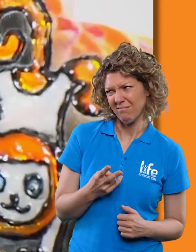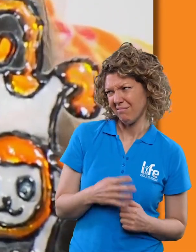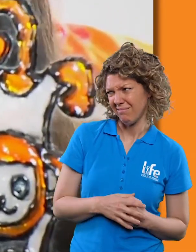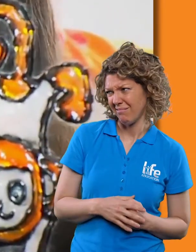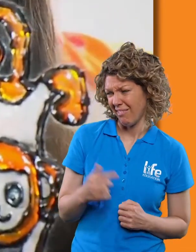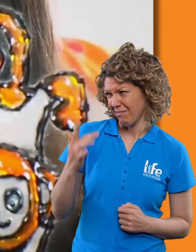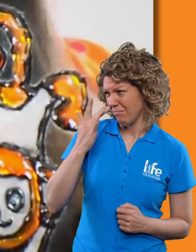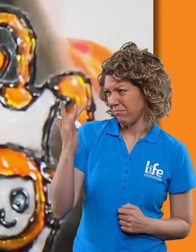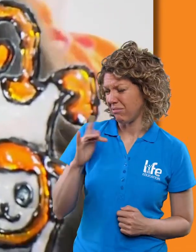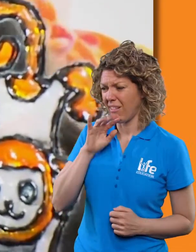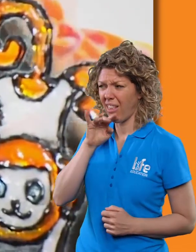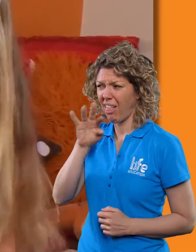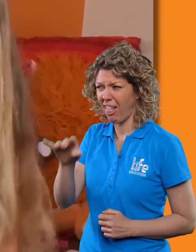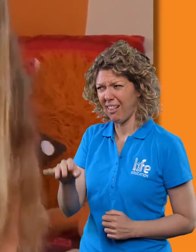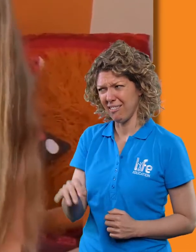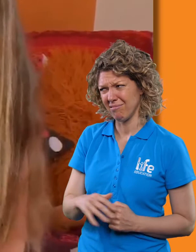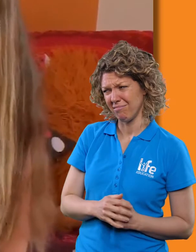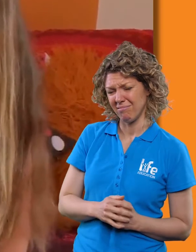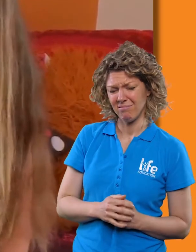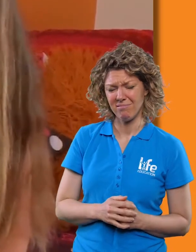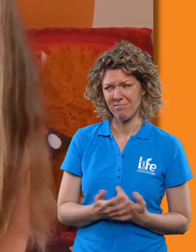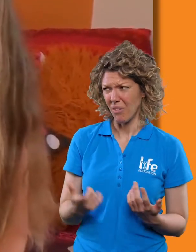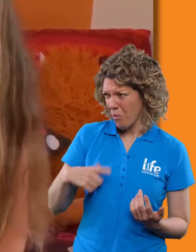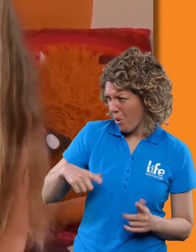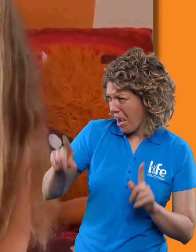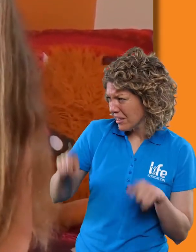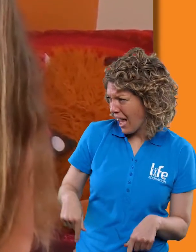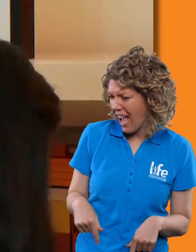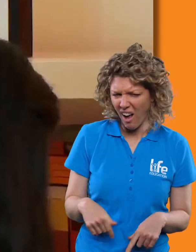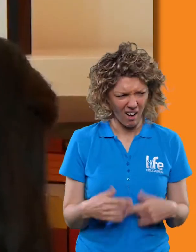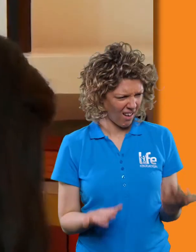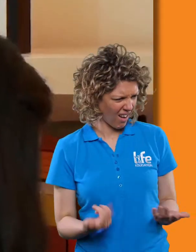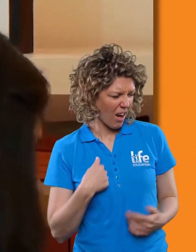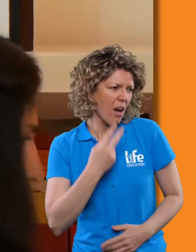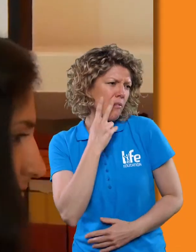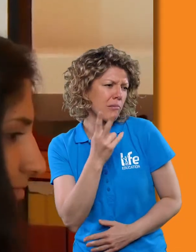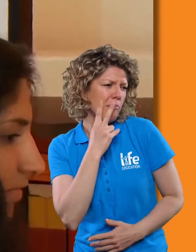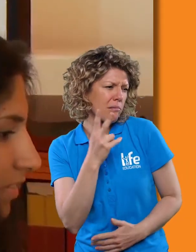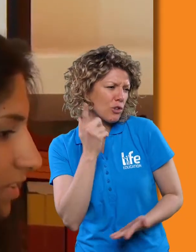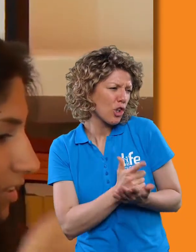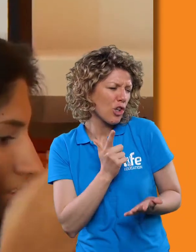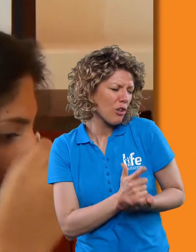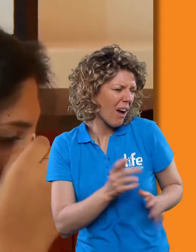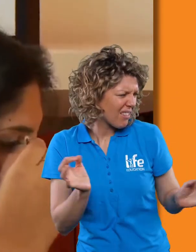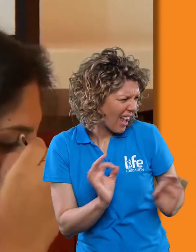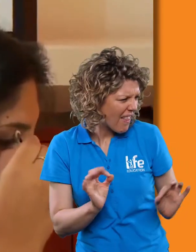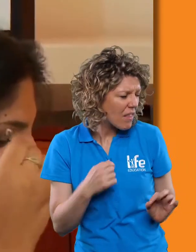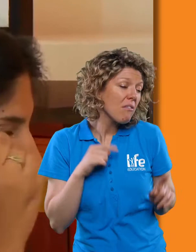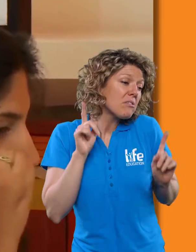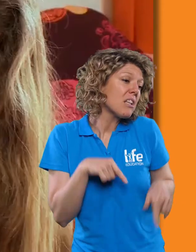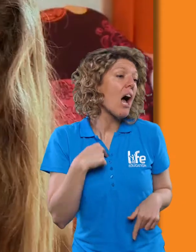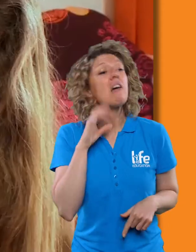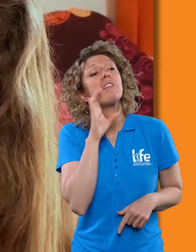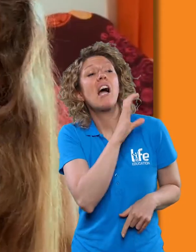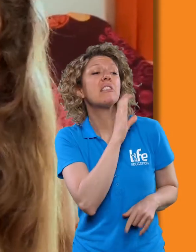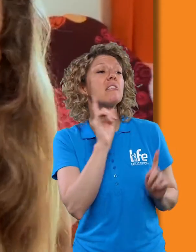breath, that's enough. When did you start? You're making out like I'm smoking 40 a day. Okay, I started at my cousin's in the